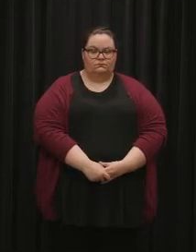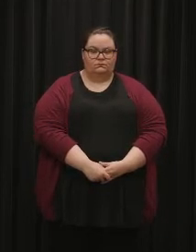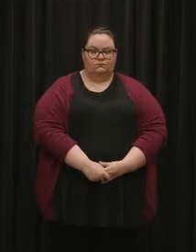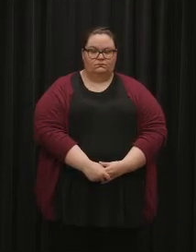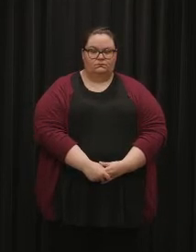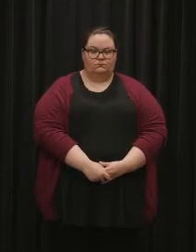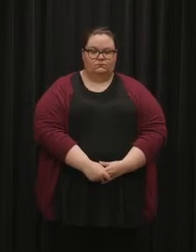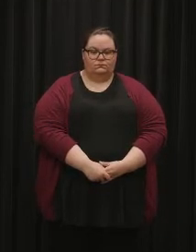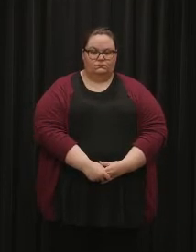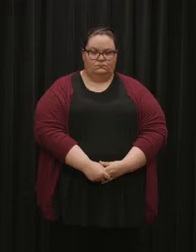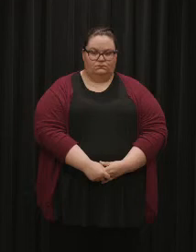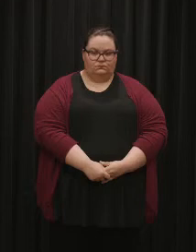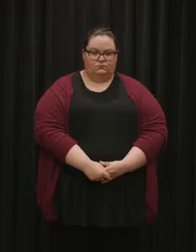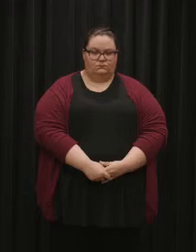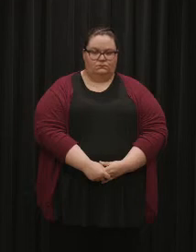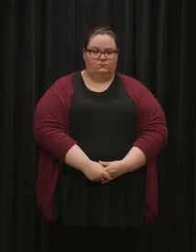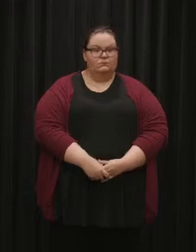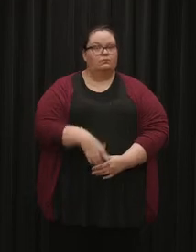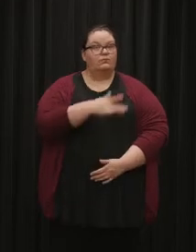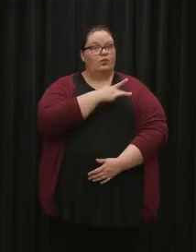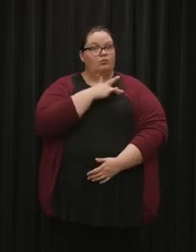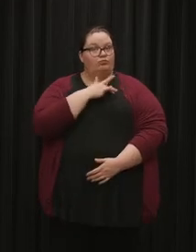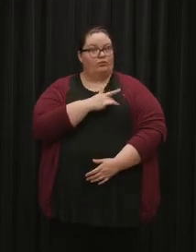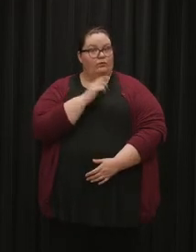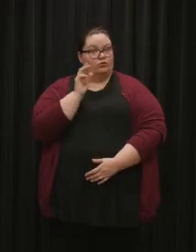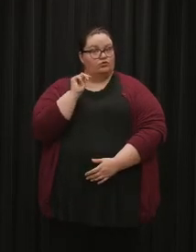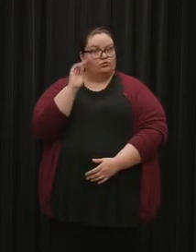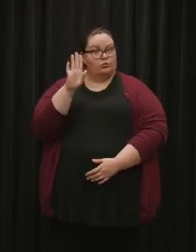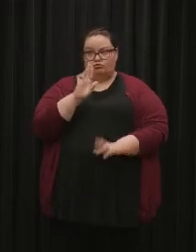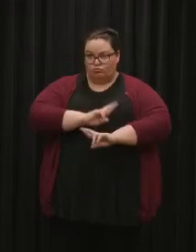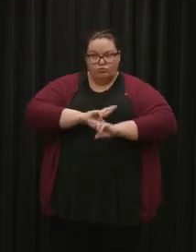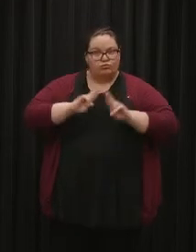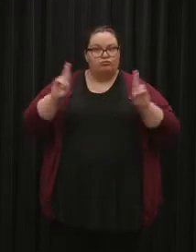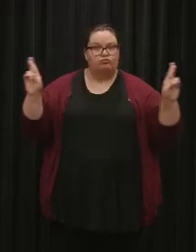everywhere in the province to make them more accessible.